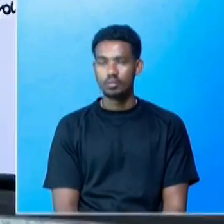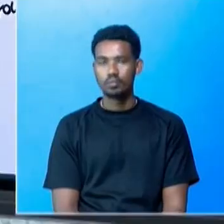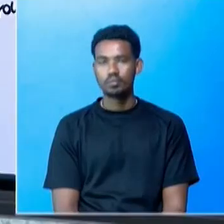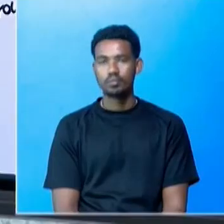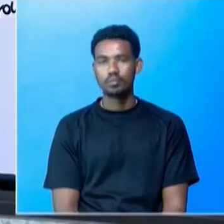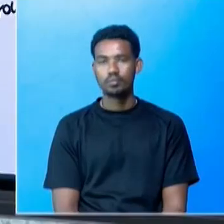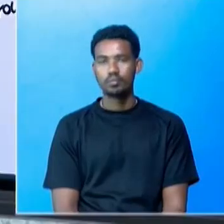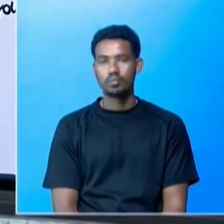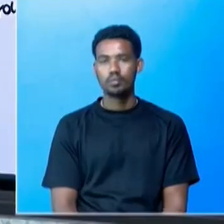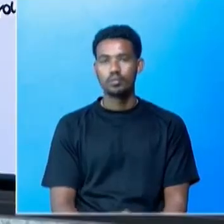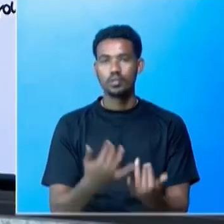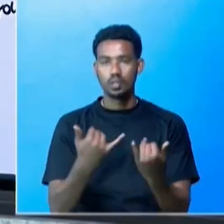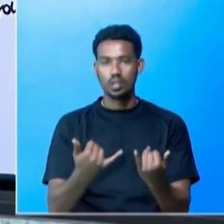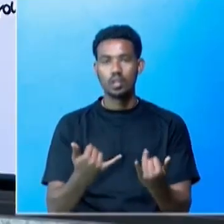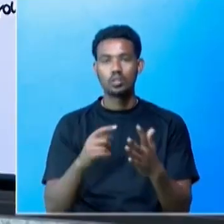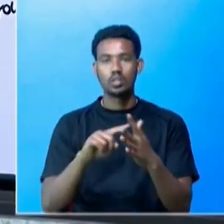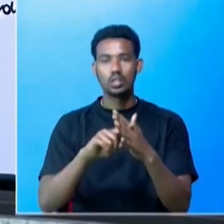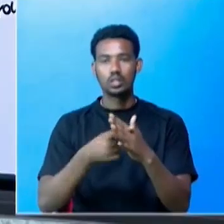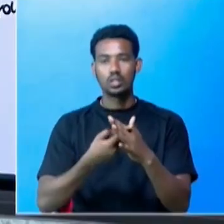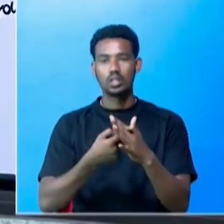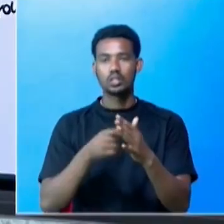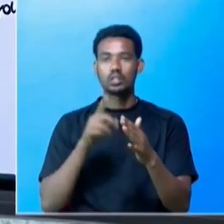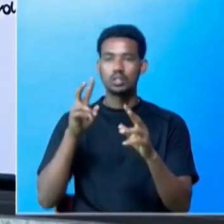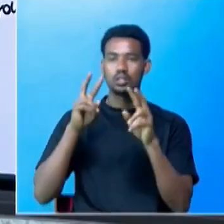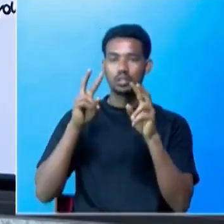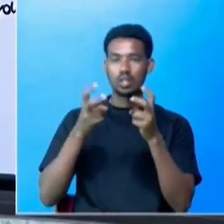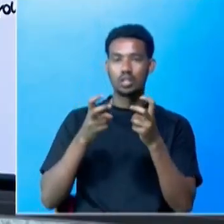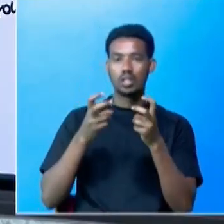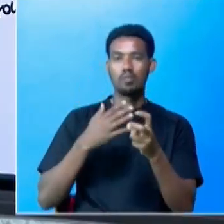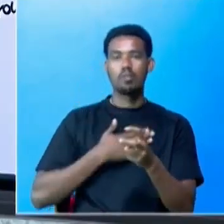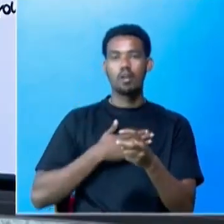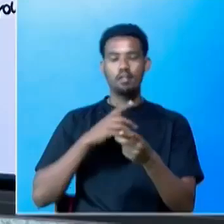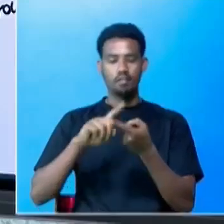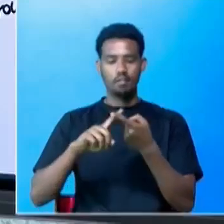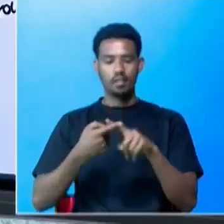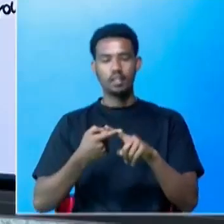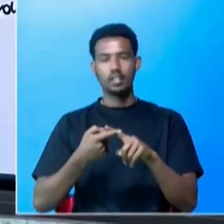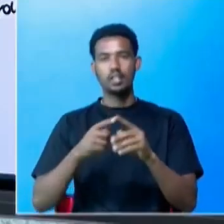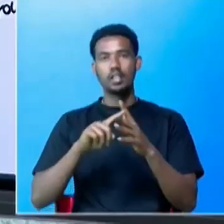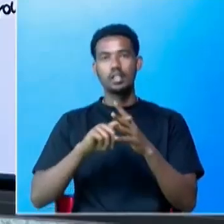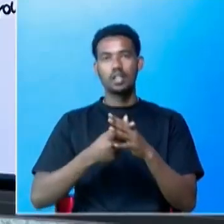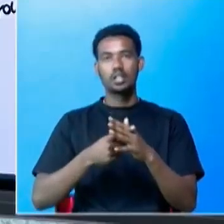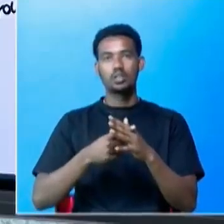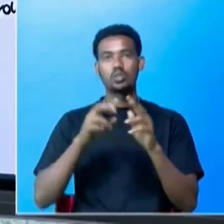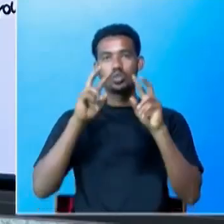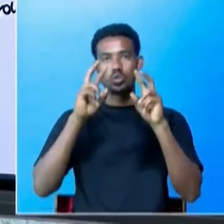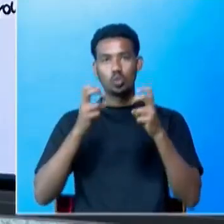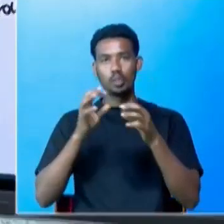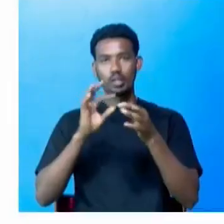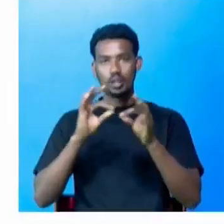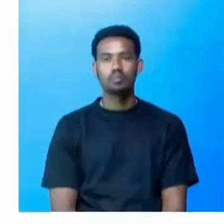So let us start. This is the title, my friend. Let us start with topic sentence.